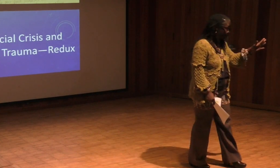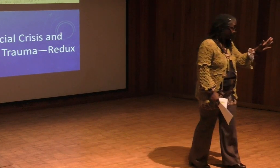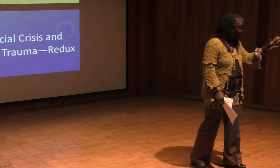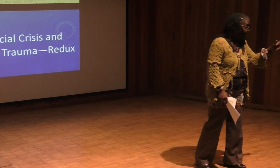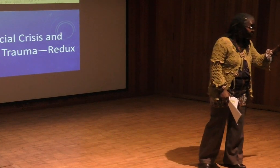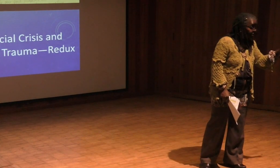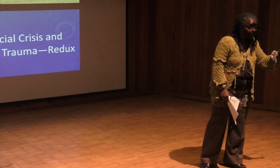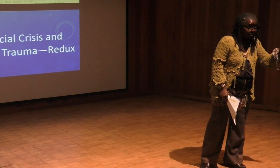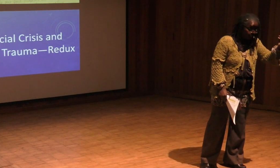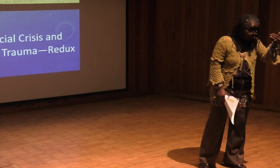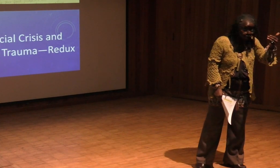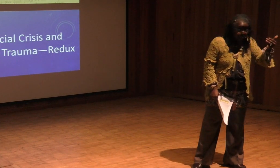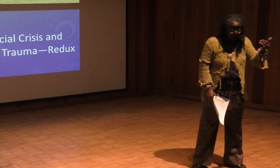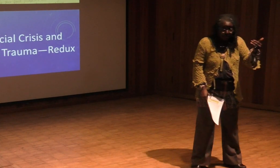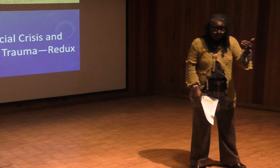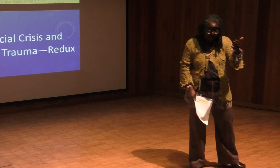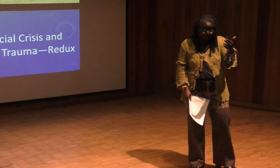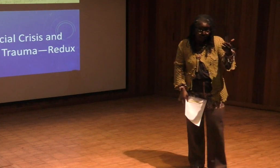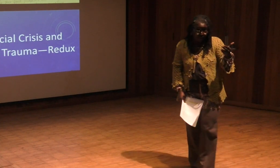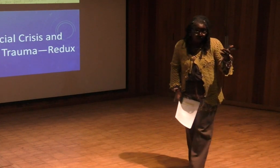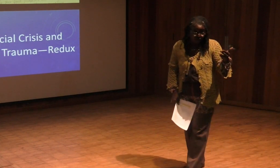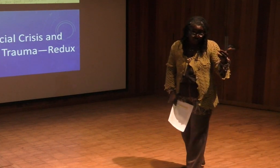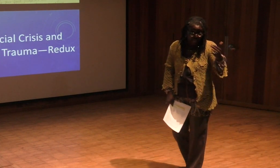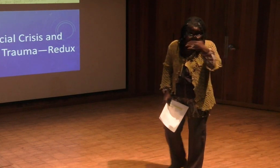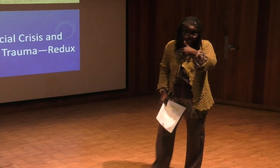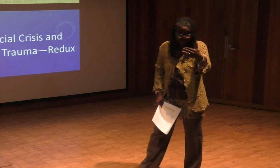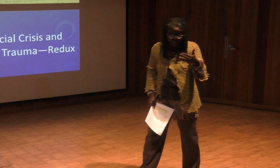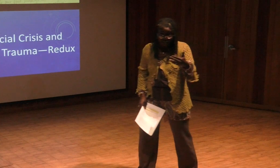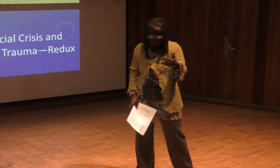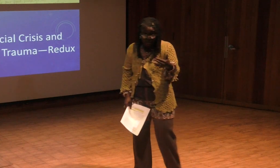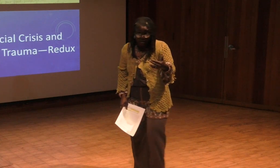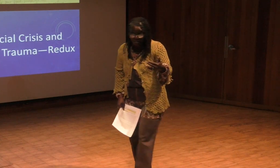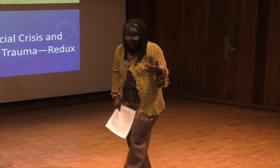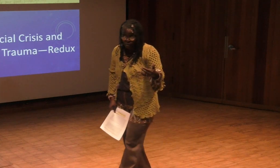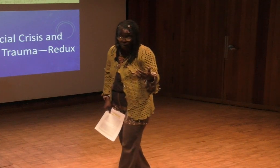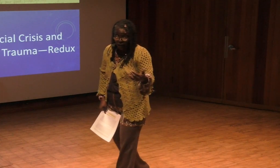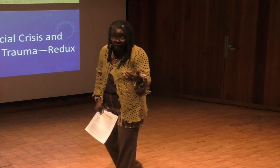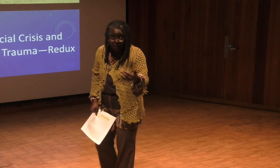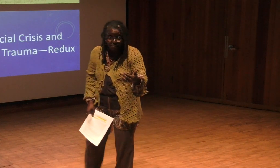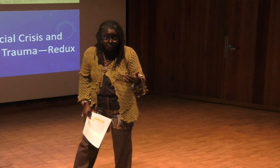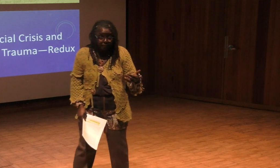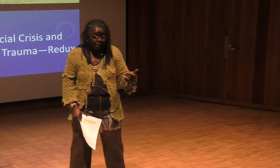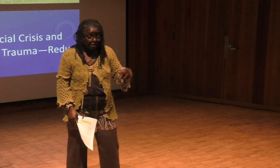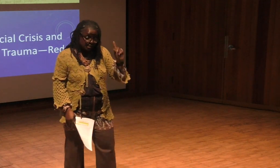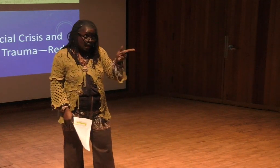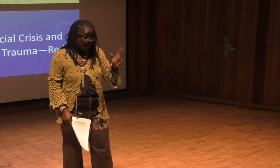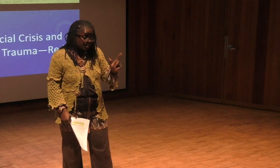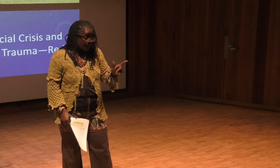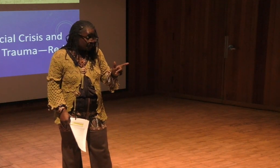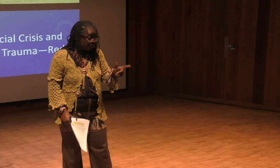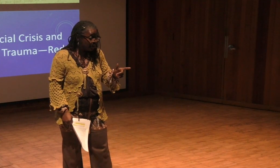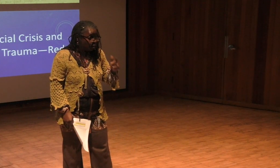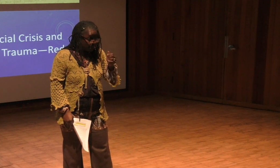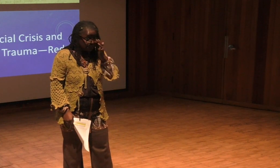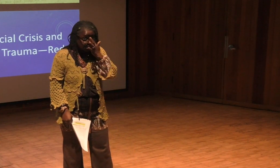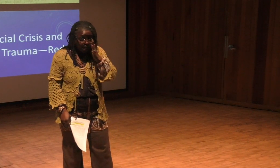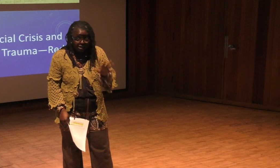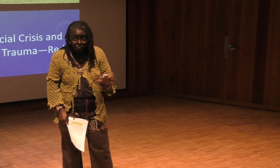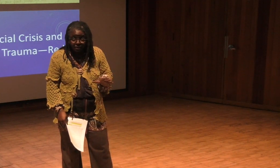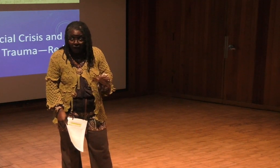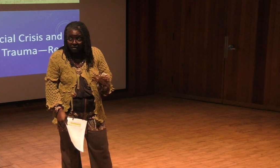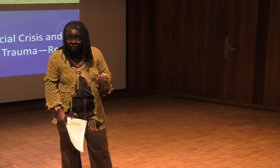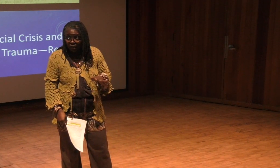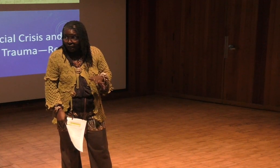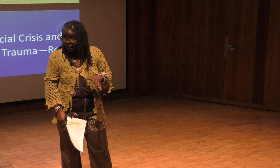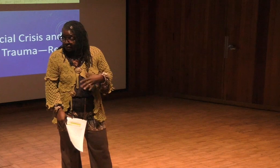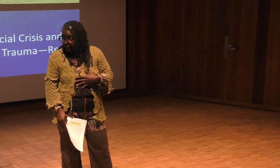don't read the novels, Will Smith famously was in the adaptation of iRobot. This line is not in the film, but this line